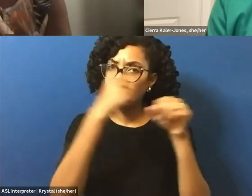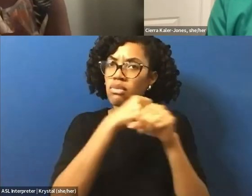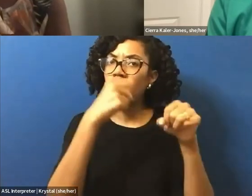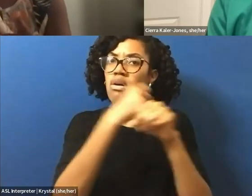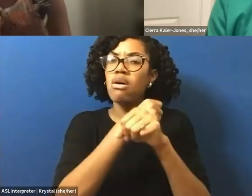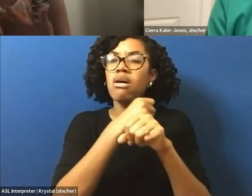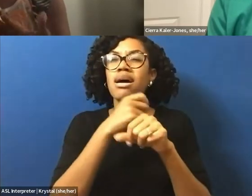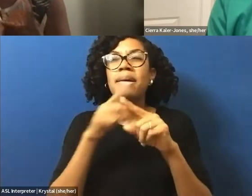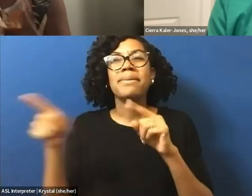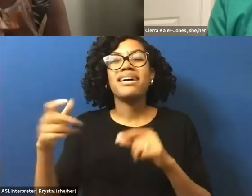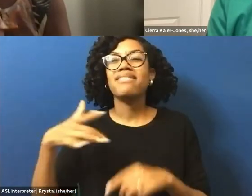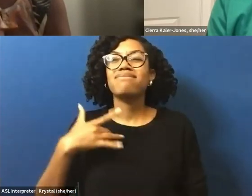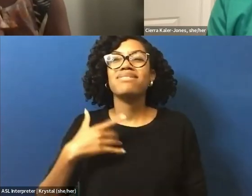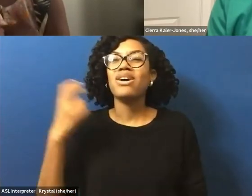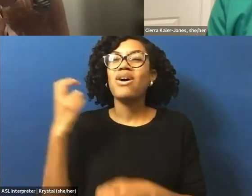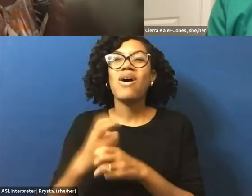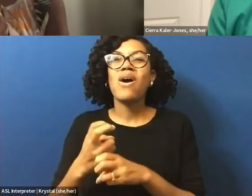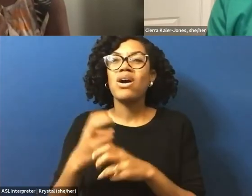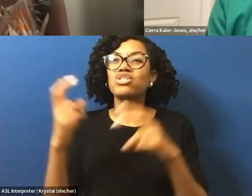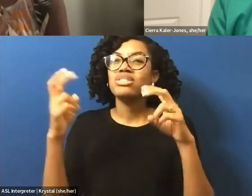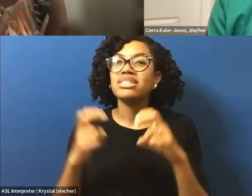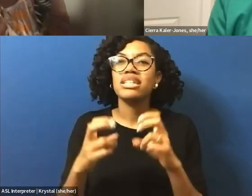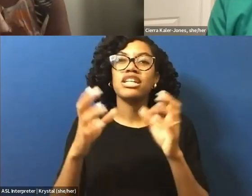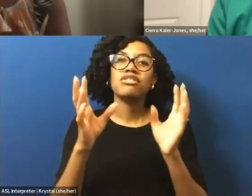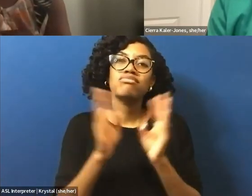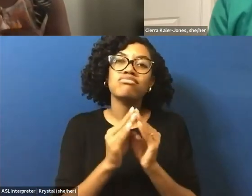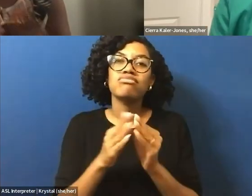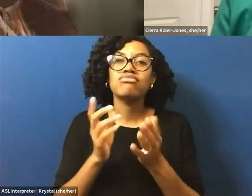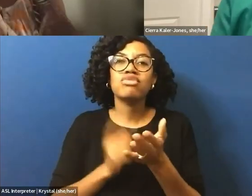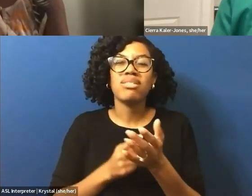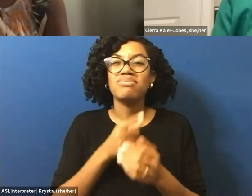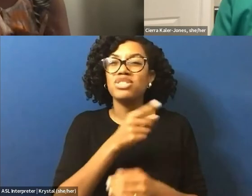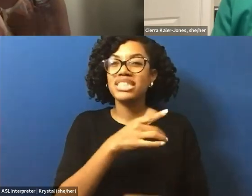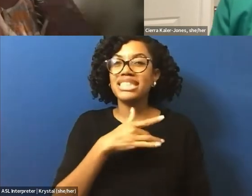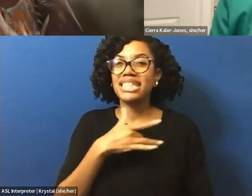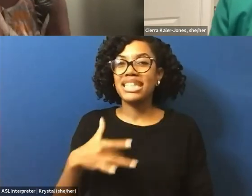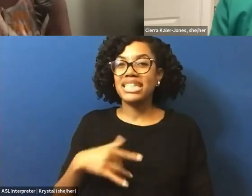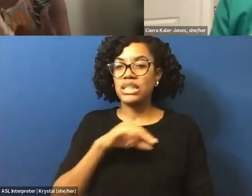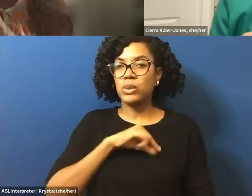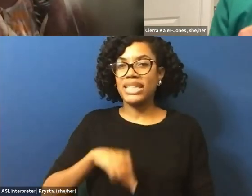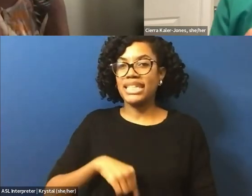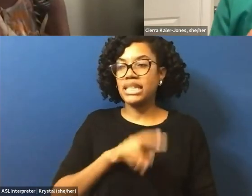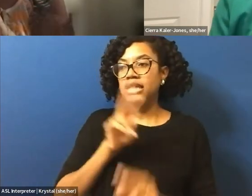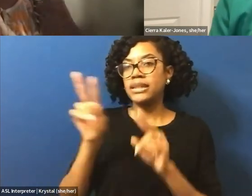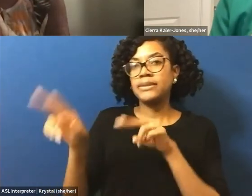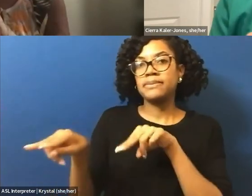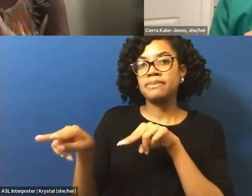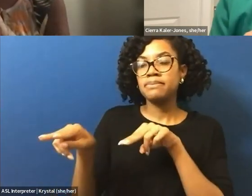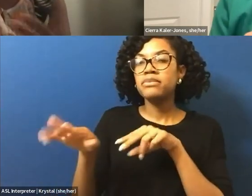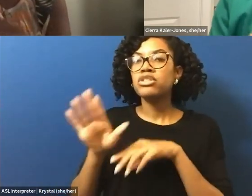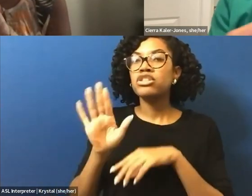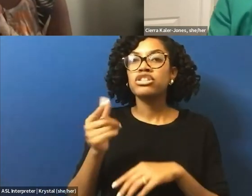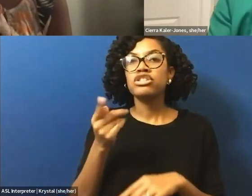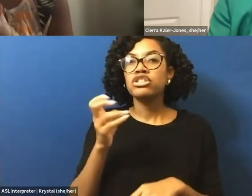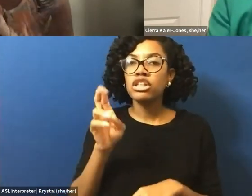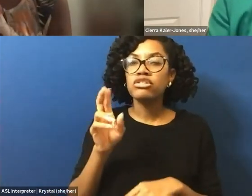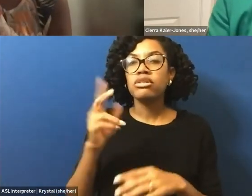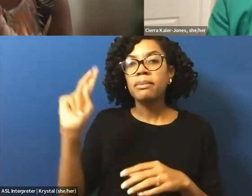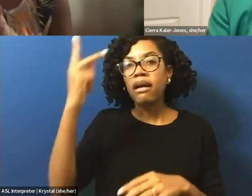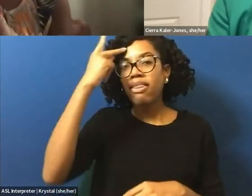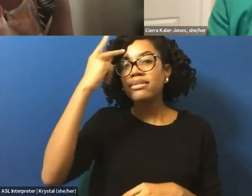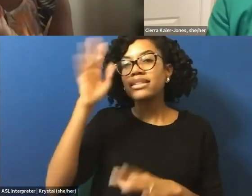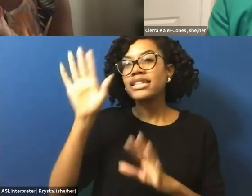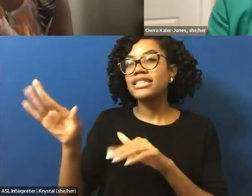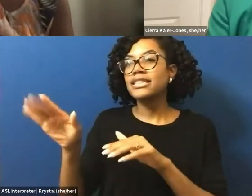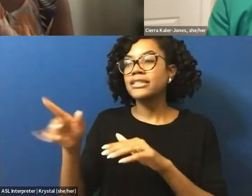because they felt kind of talked down to them about and kind of tried to impose her gender politics on them.